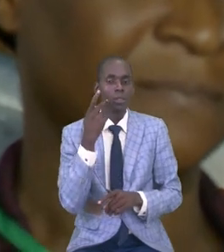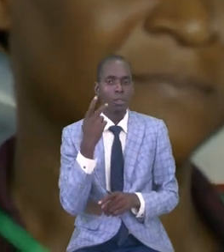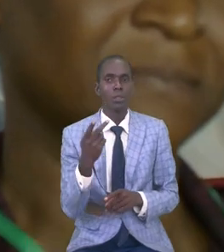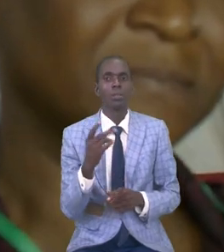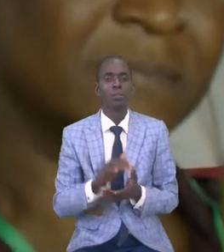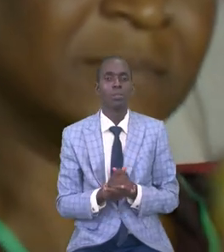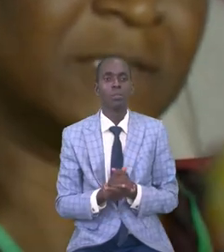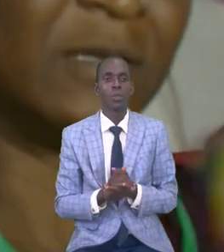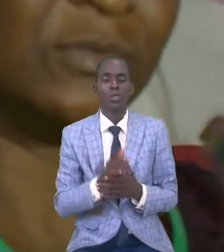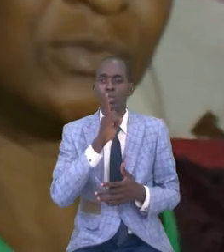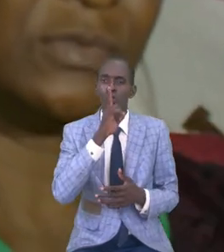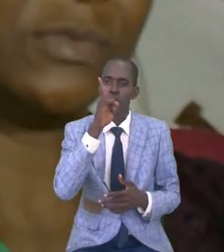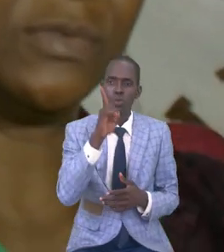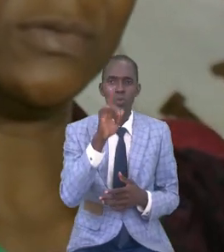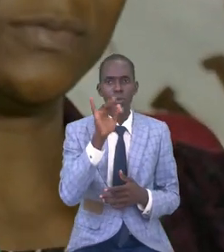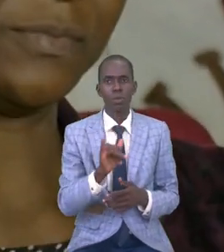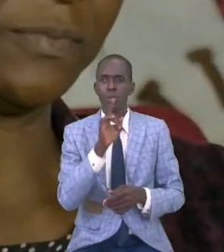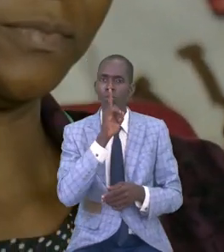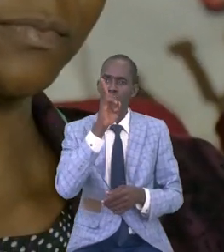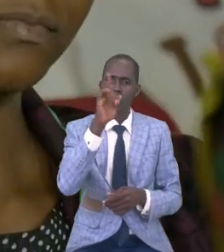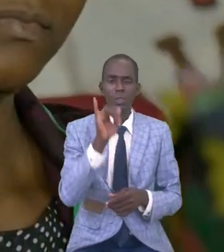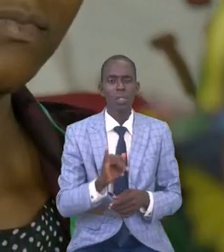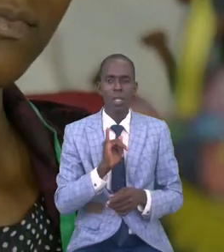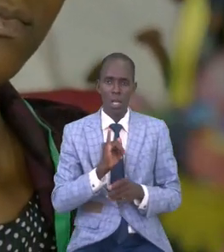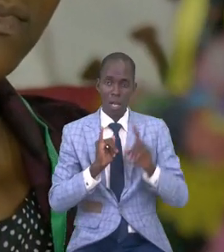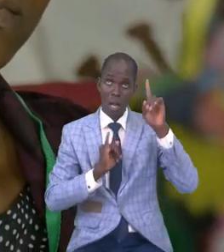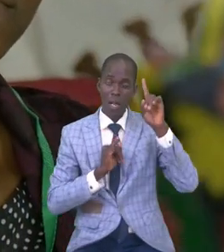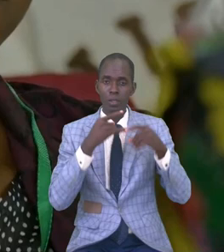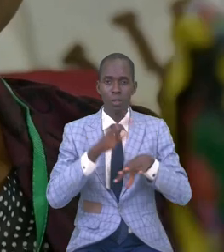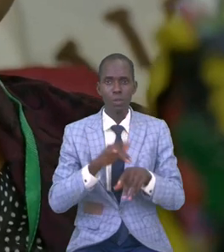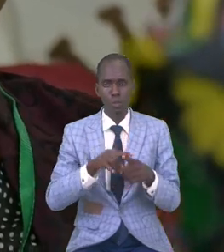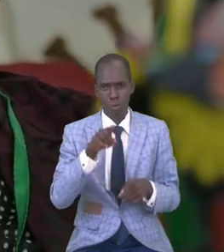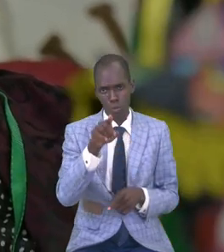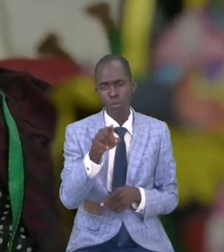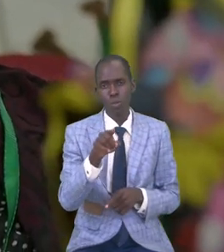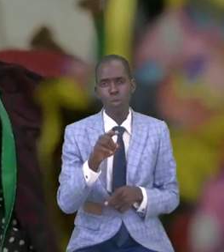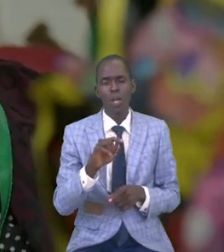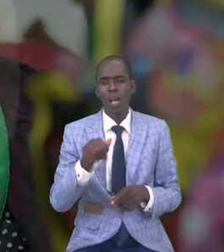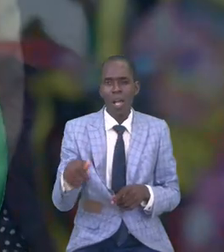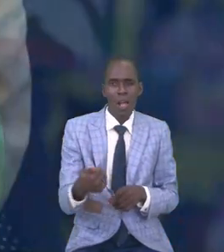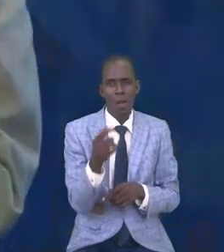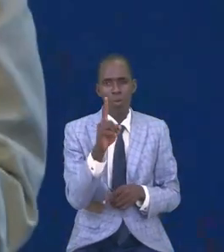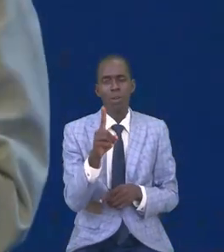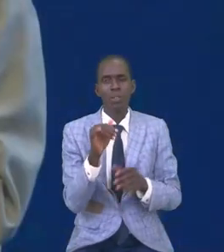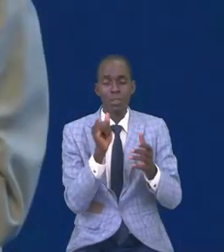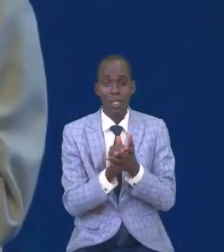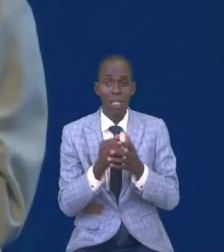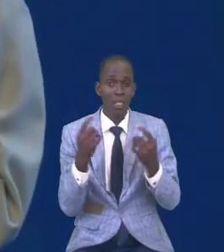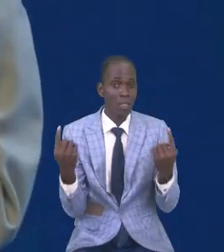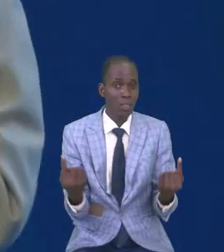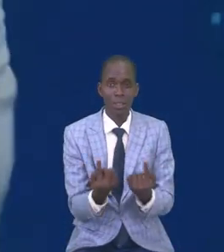verily, verily, I say unto you, whosoever committeth